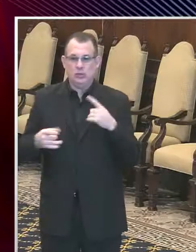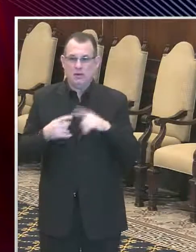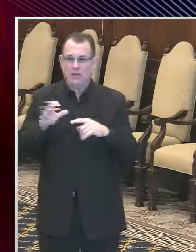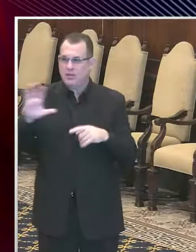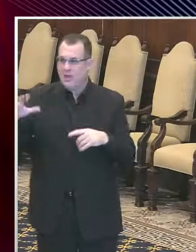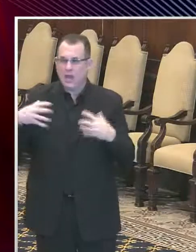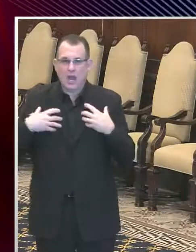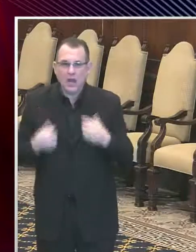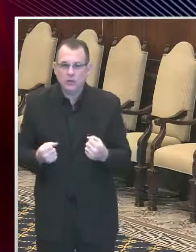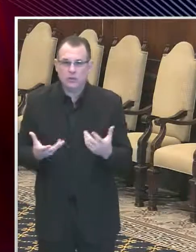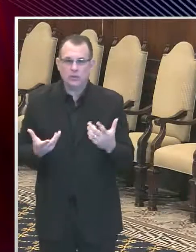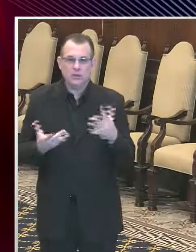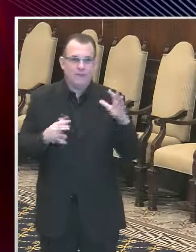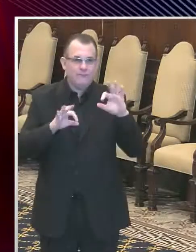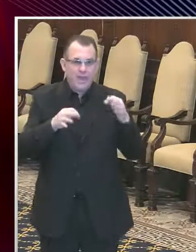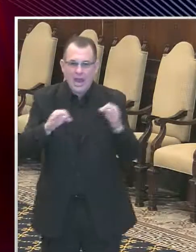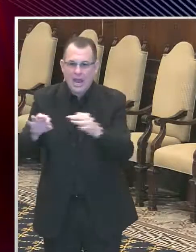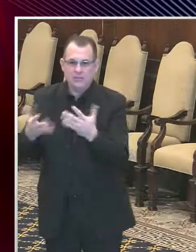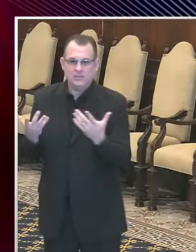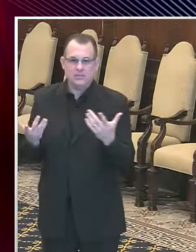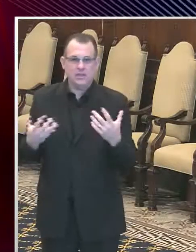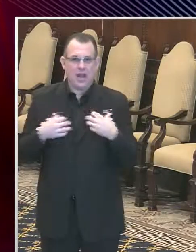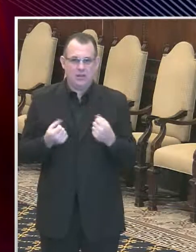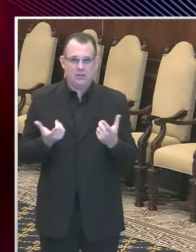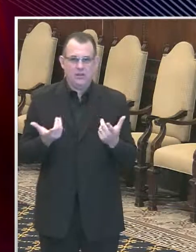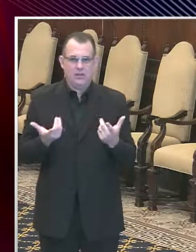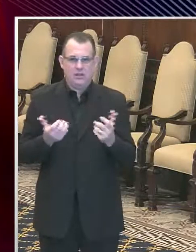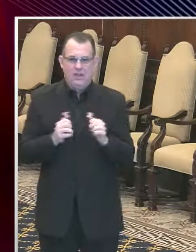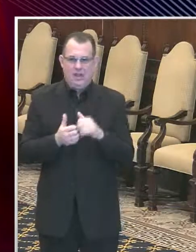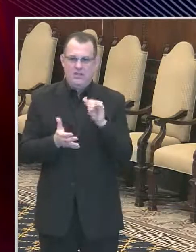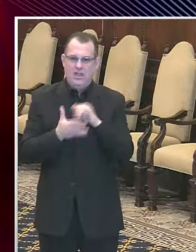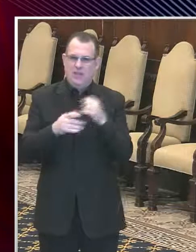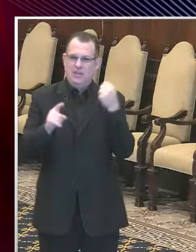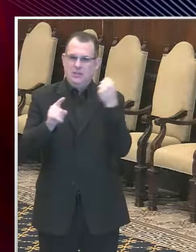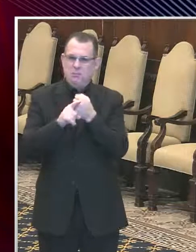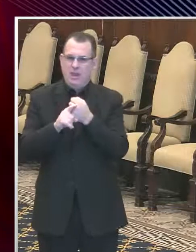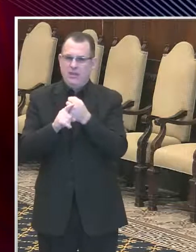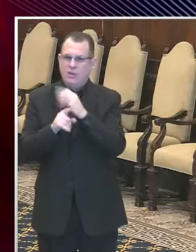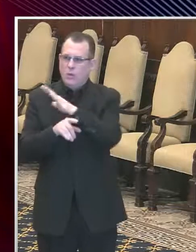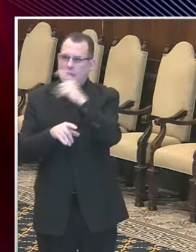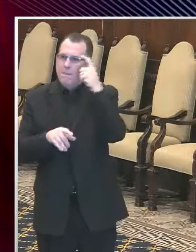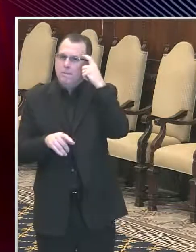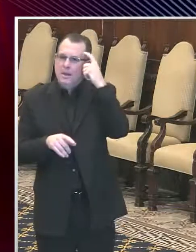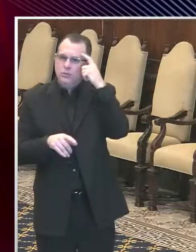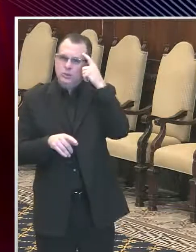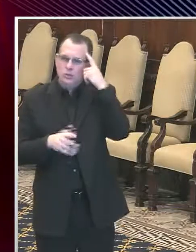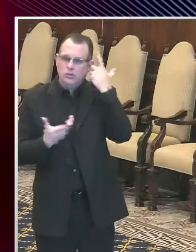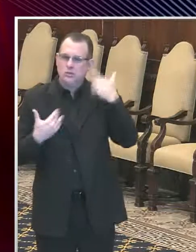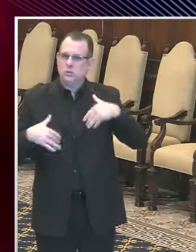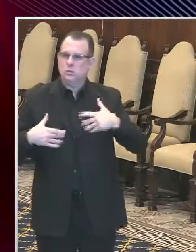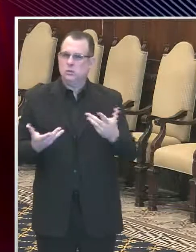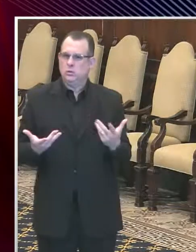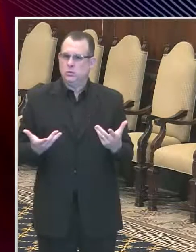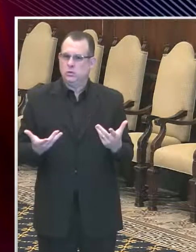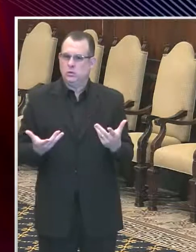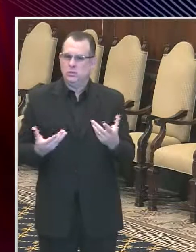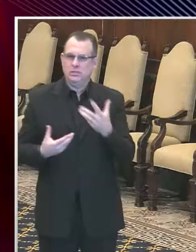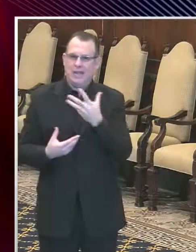health. What kind of mental toll would you say the virus is having on frontline workers? And are